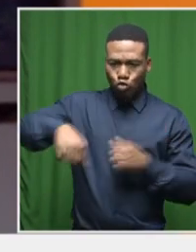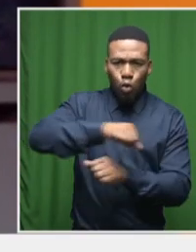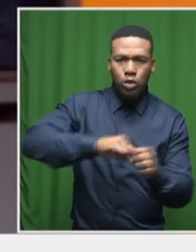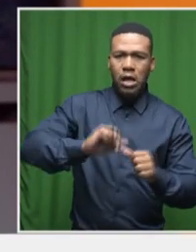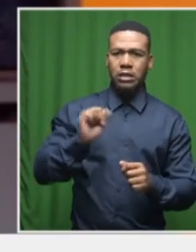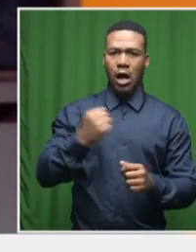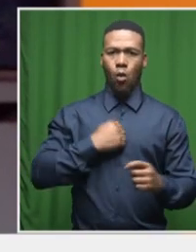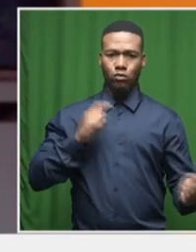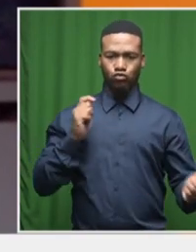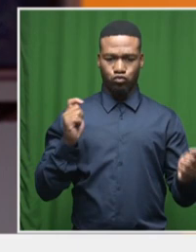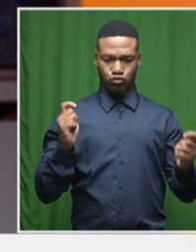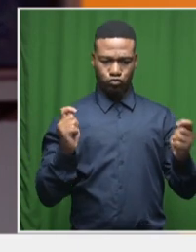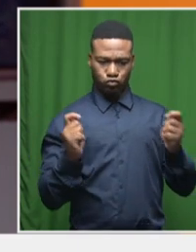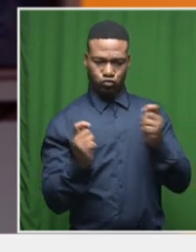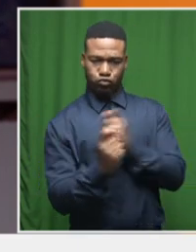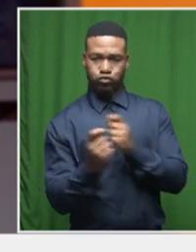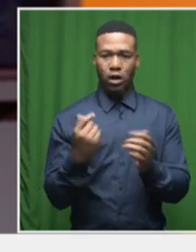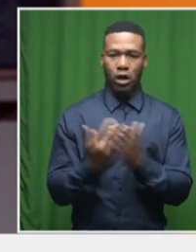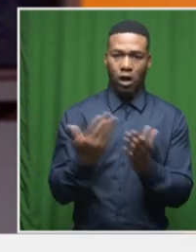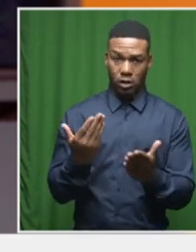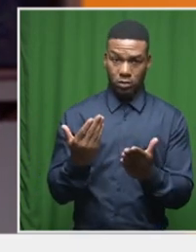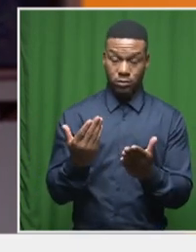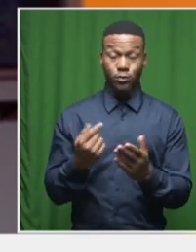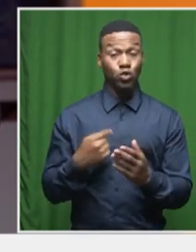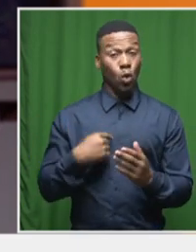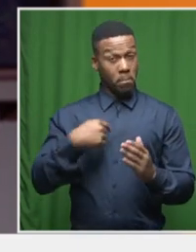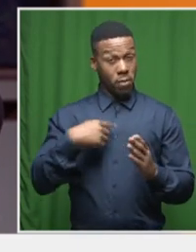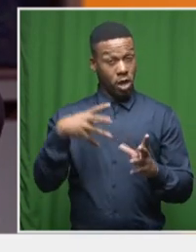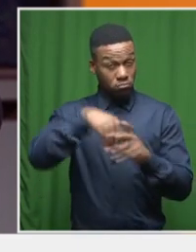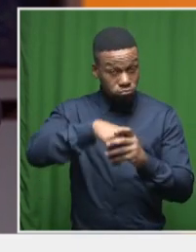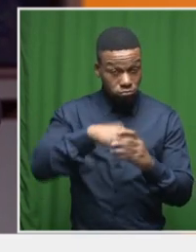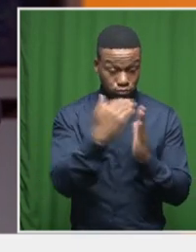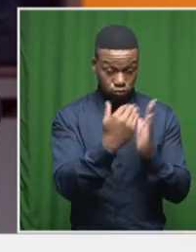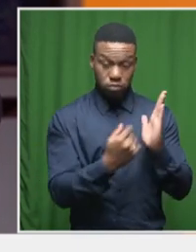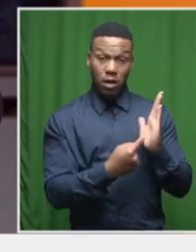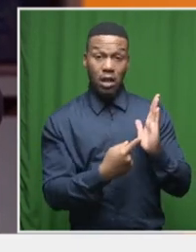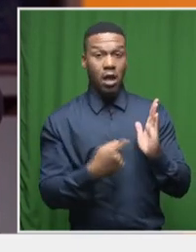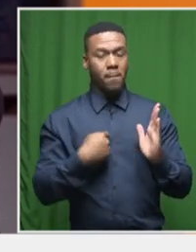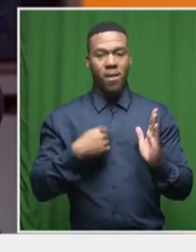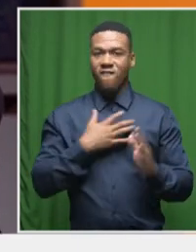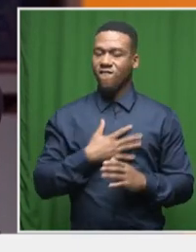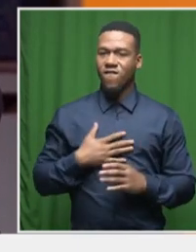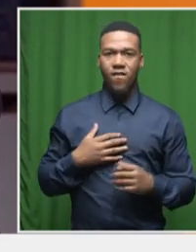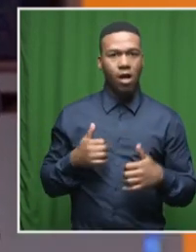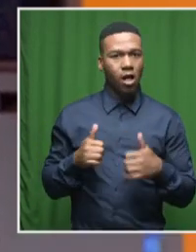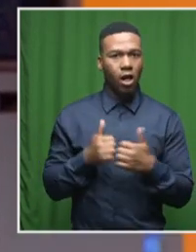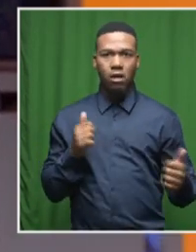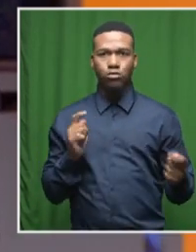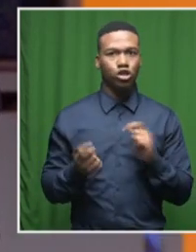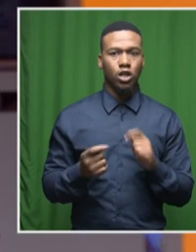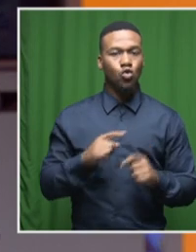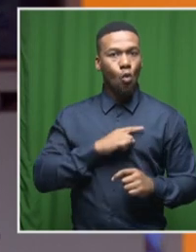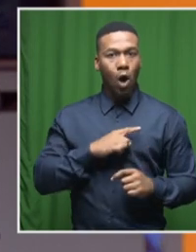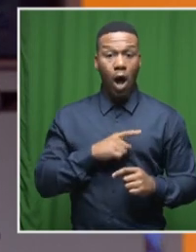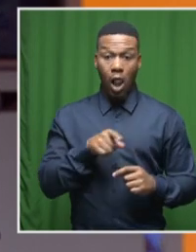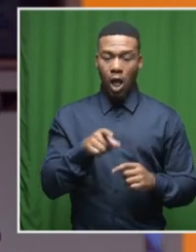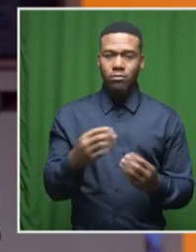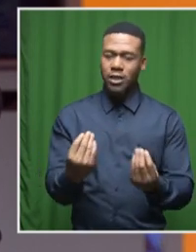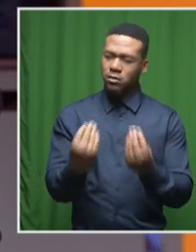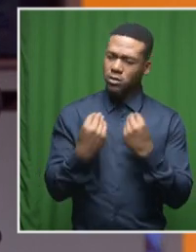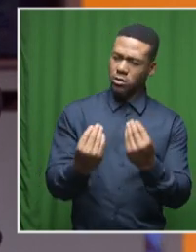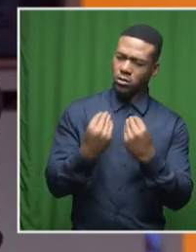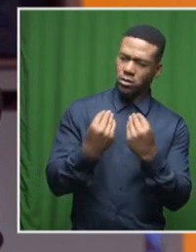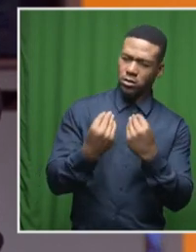was, I can say it is a game changer, because mm-hmm. they have taught us how to be independent artists. and how to